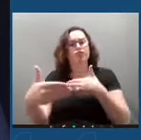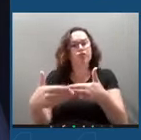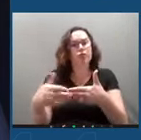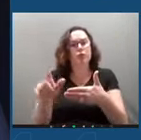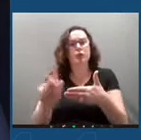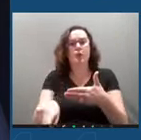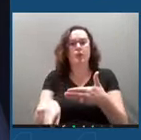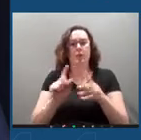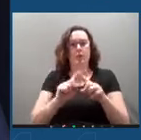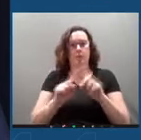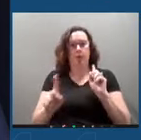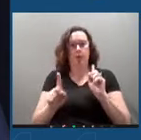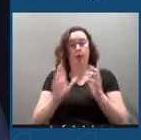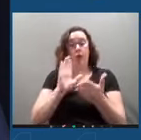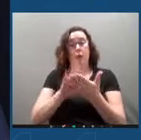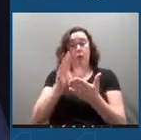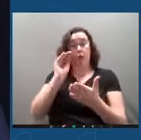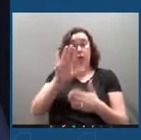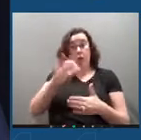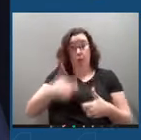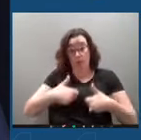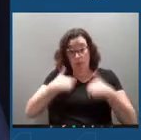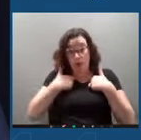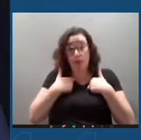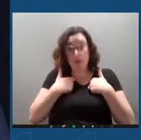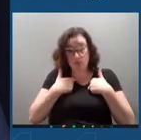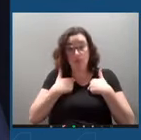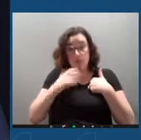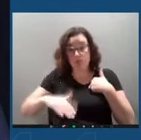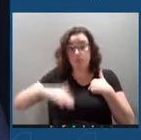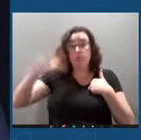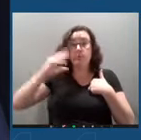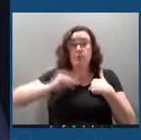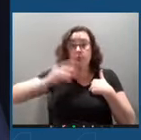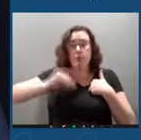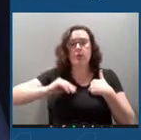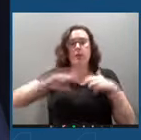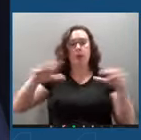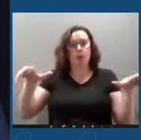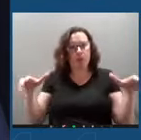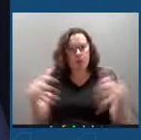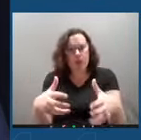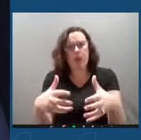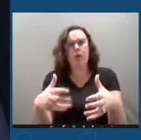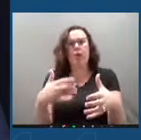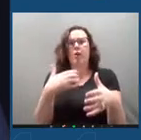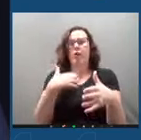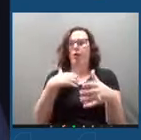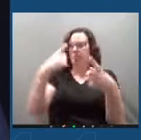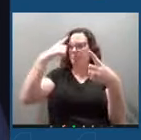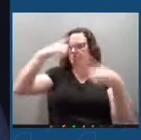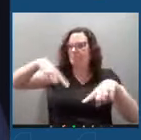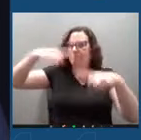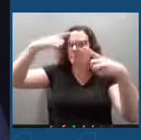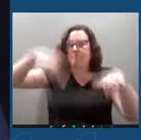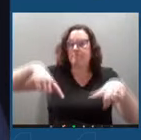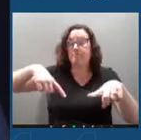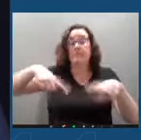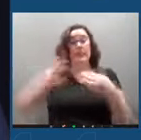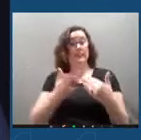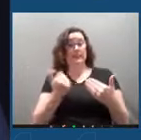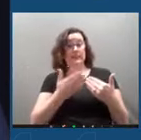in your lives that coming together and building consensus is not always an easy